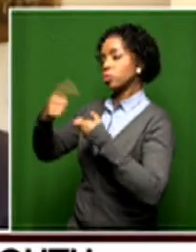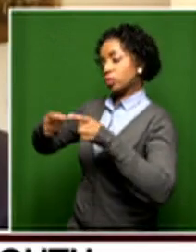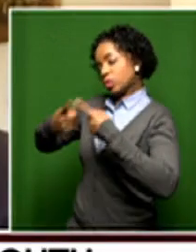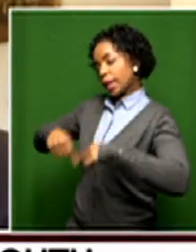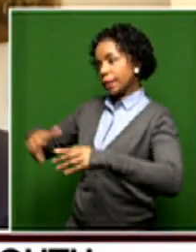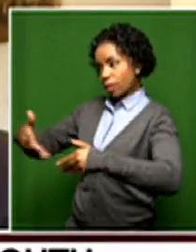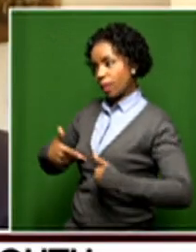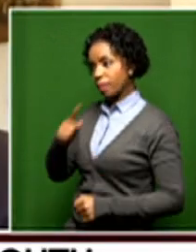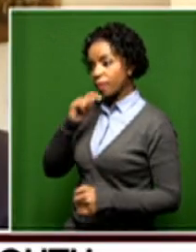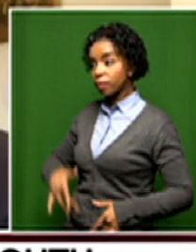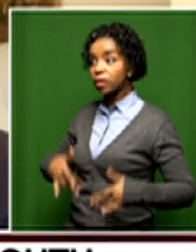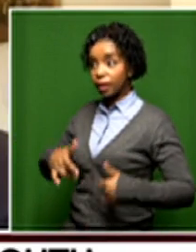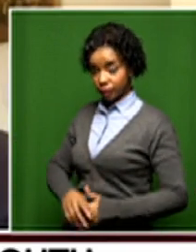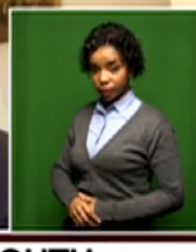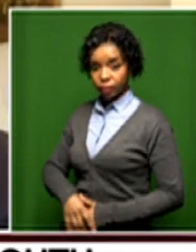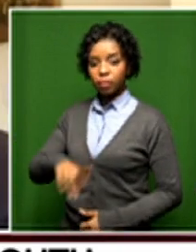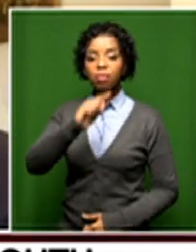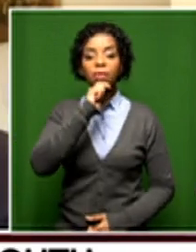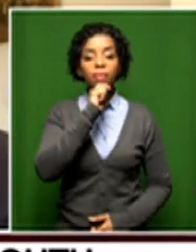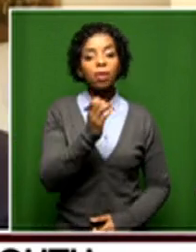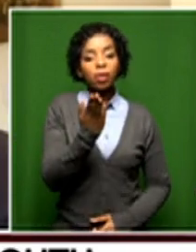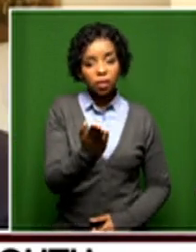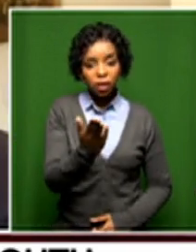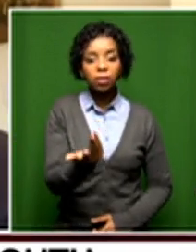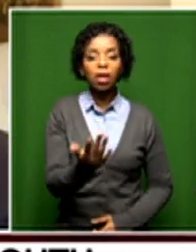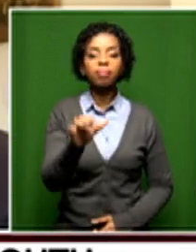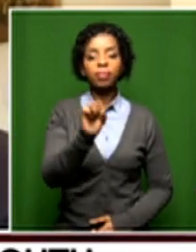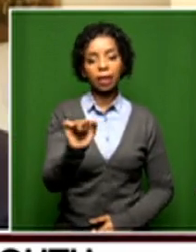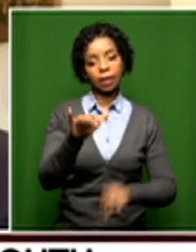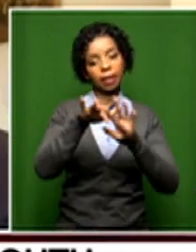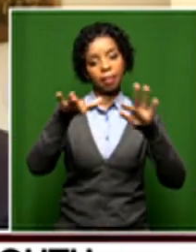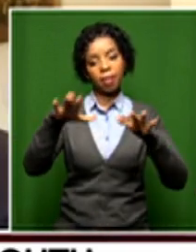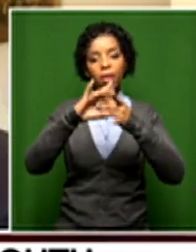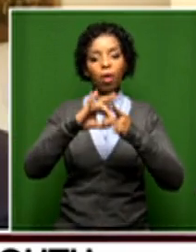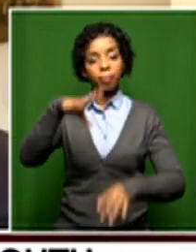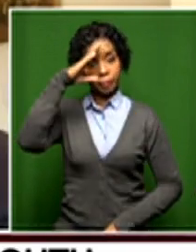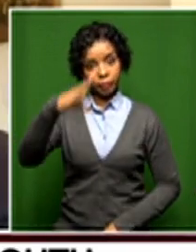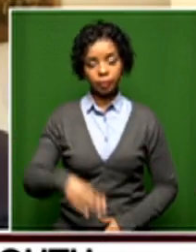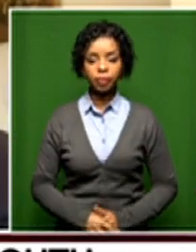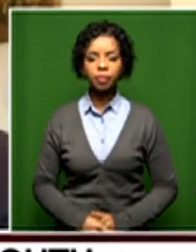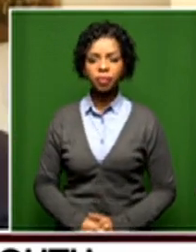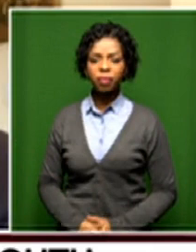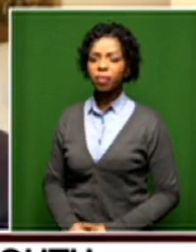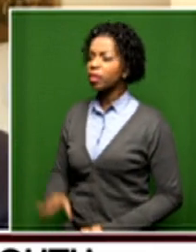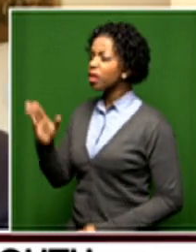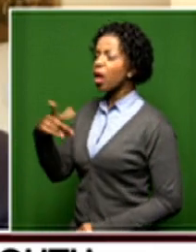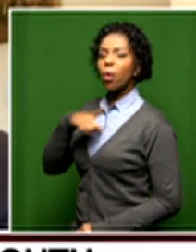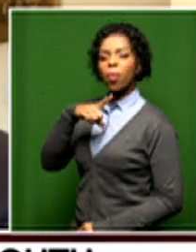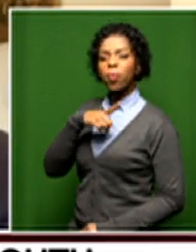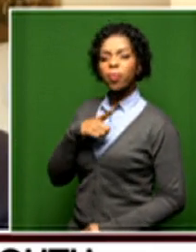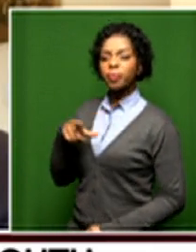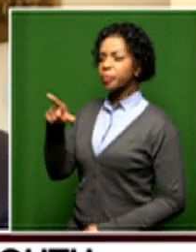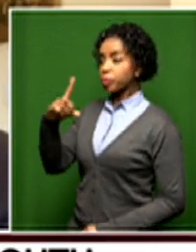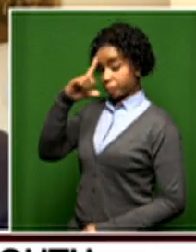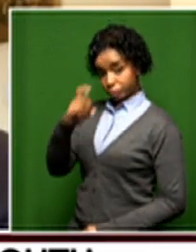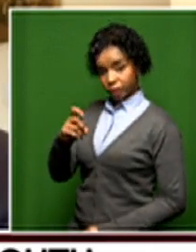more. Morning, Sakina, and all the other viewers. Minister Mkhize, why do you believe that we